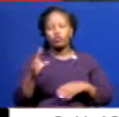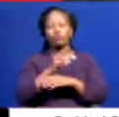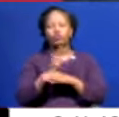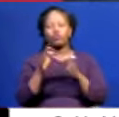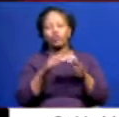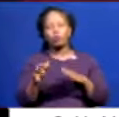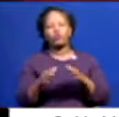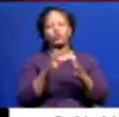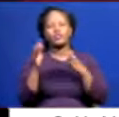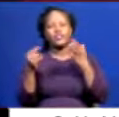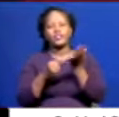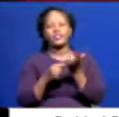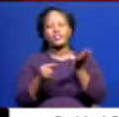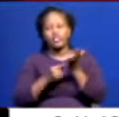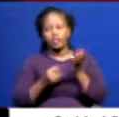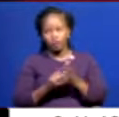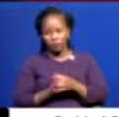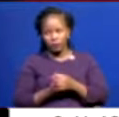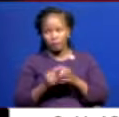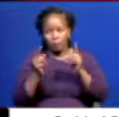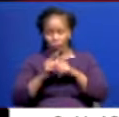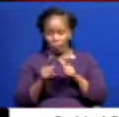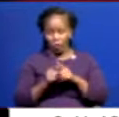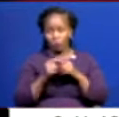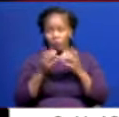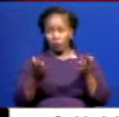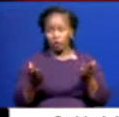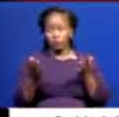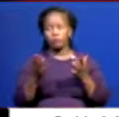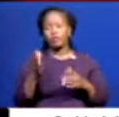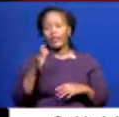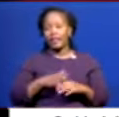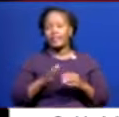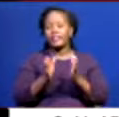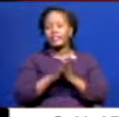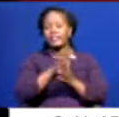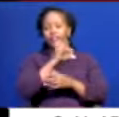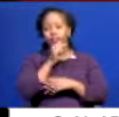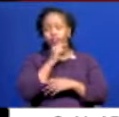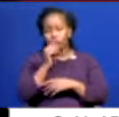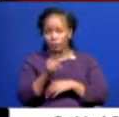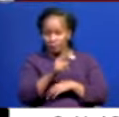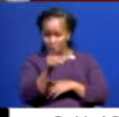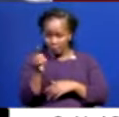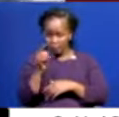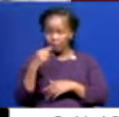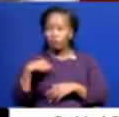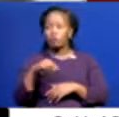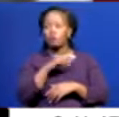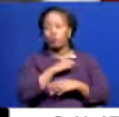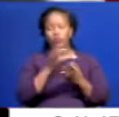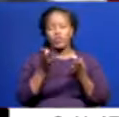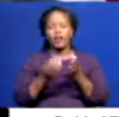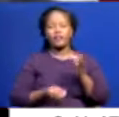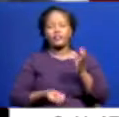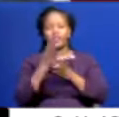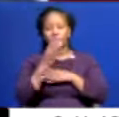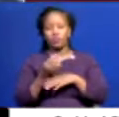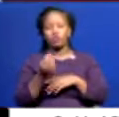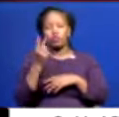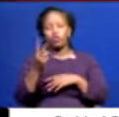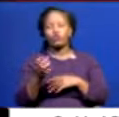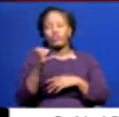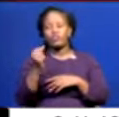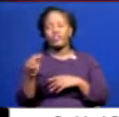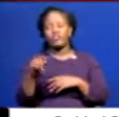space. In the same vein, ladies and gentlemen, we are also setting up a total of